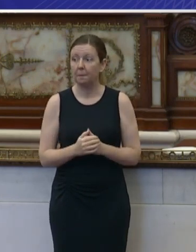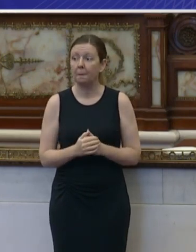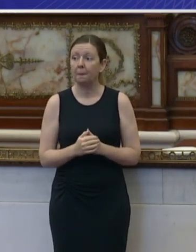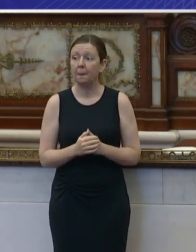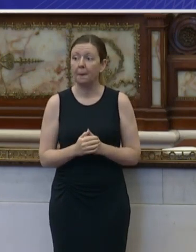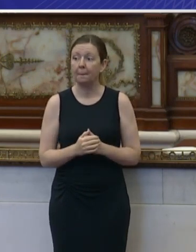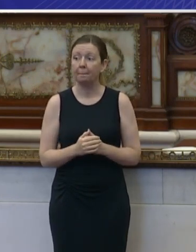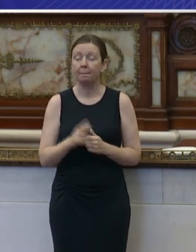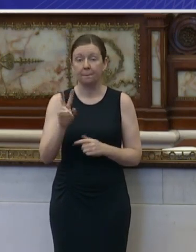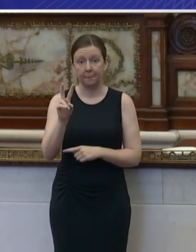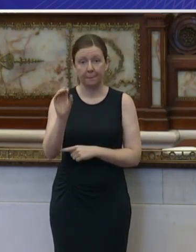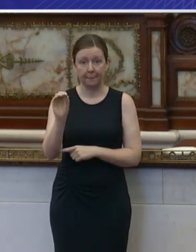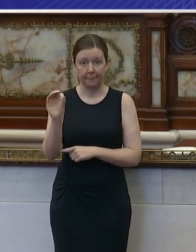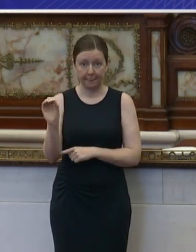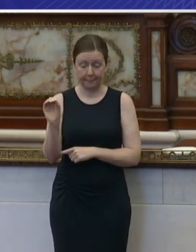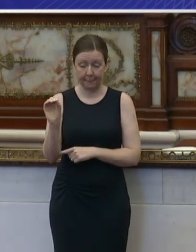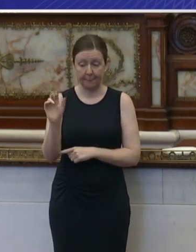Bill number